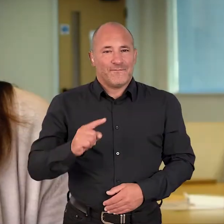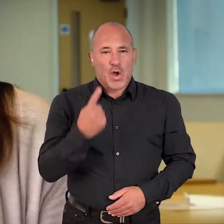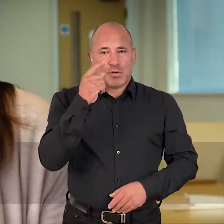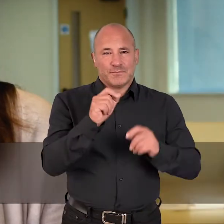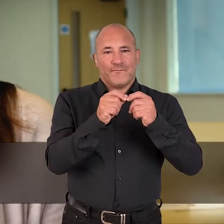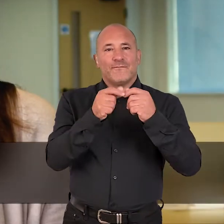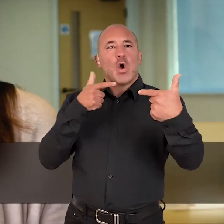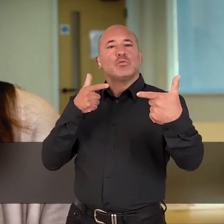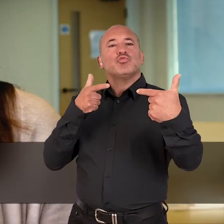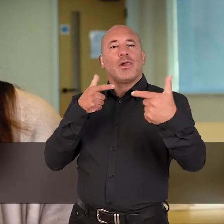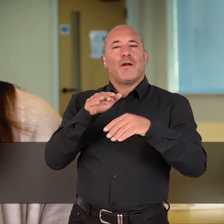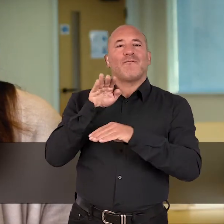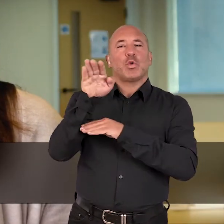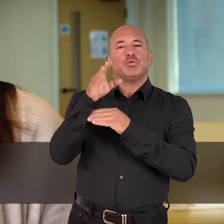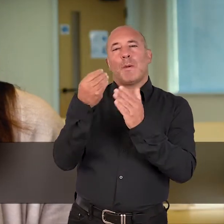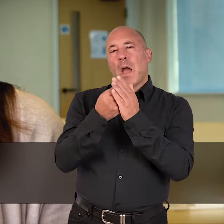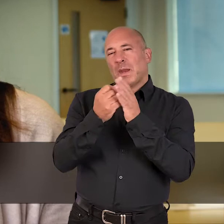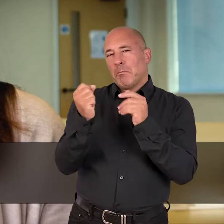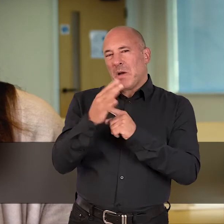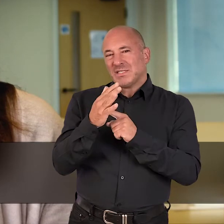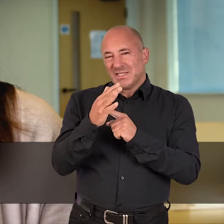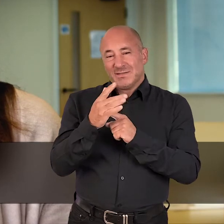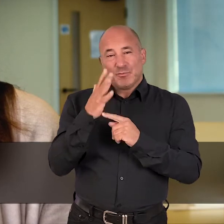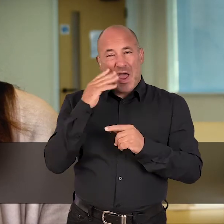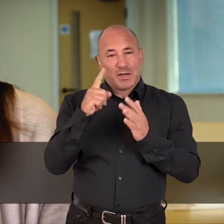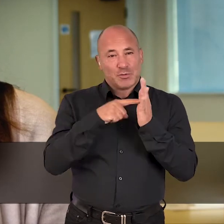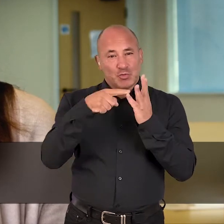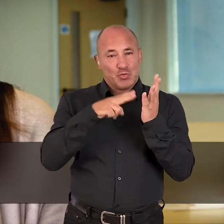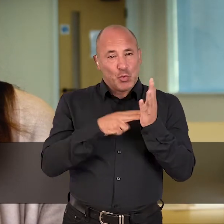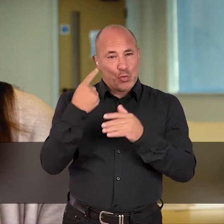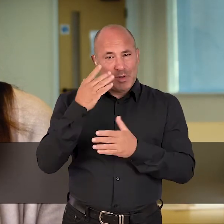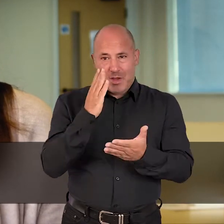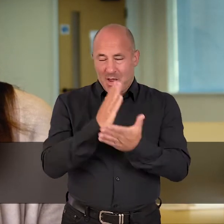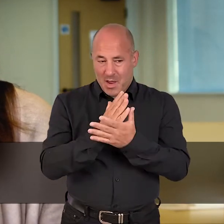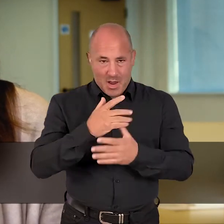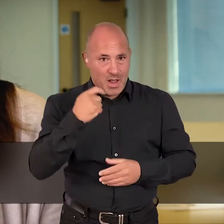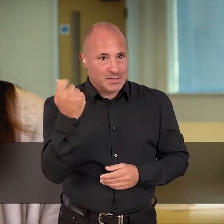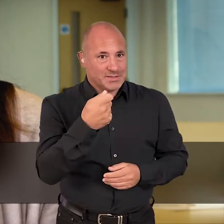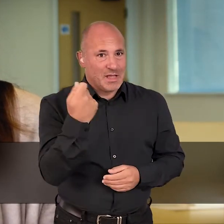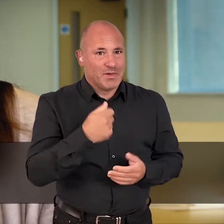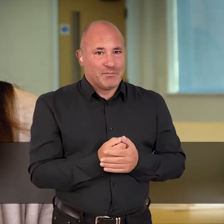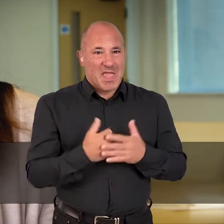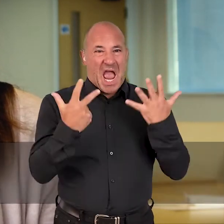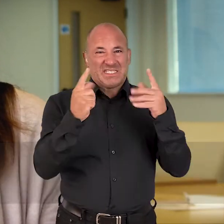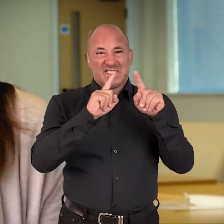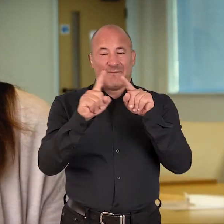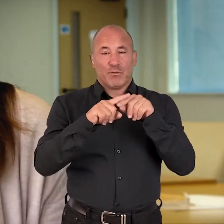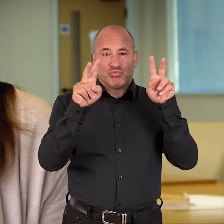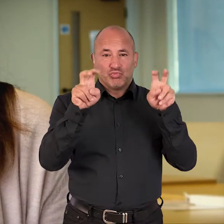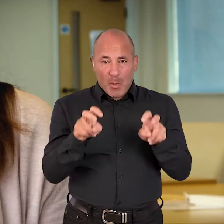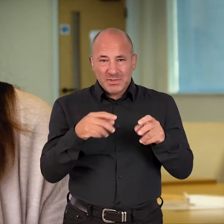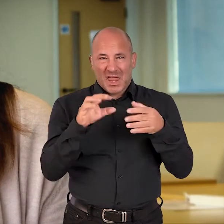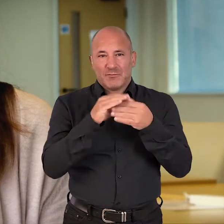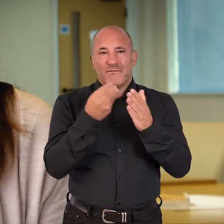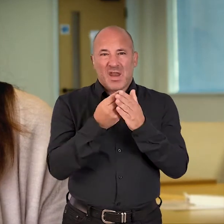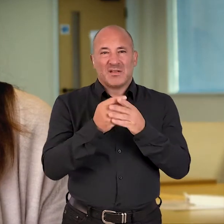Our first virtual Future Money Matters event took place in June and was really successful. 8 different financial topics were